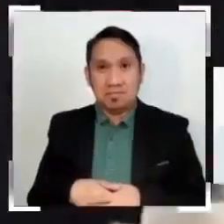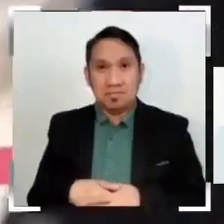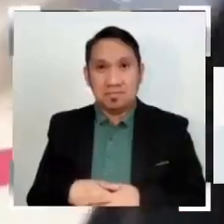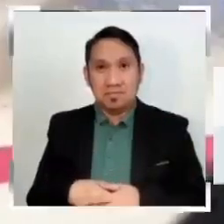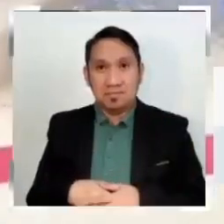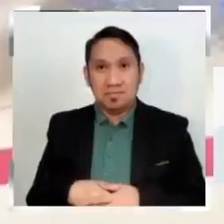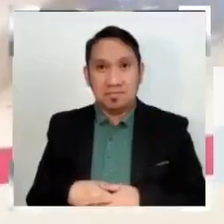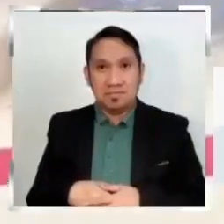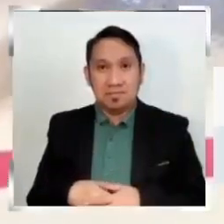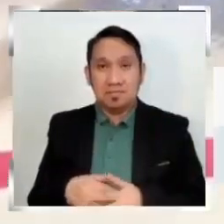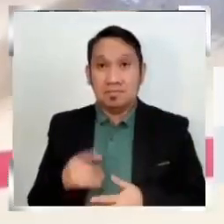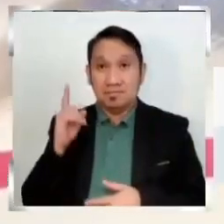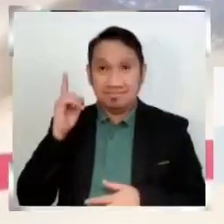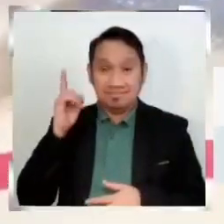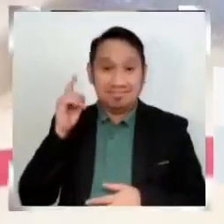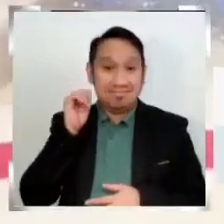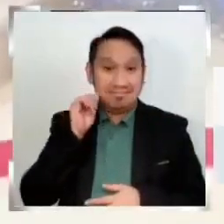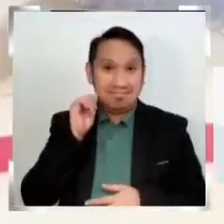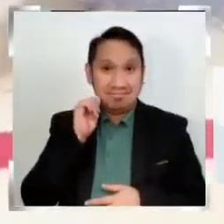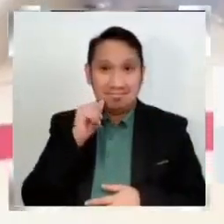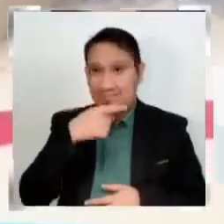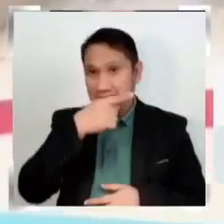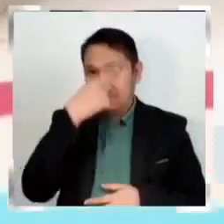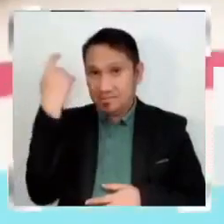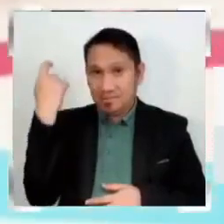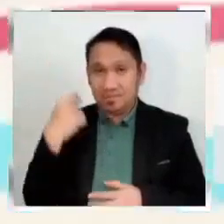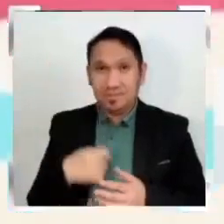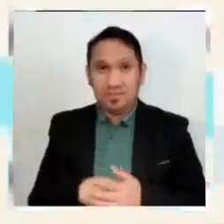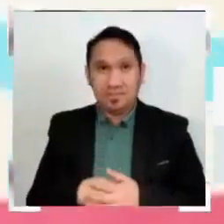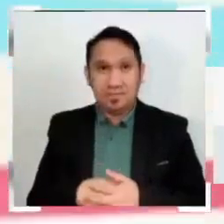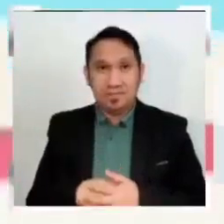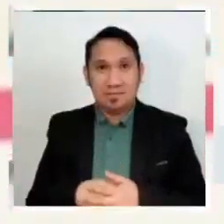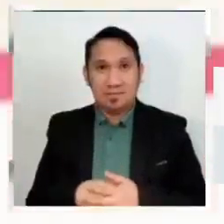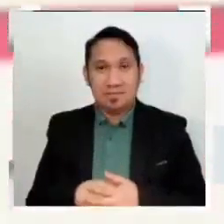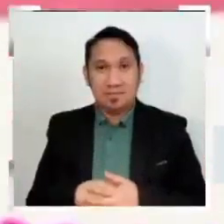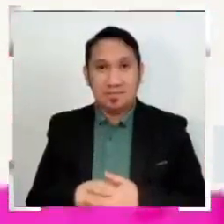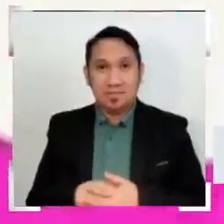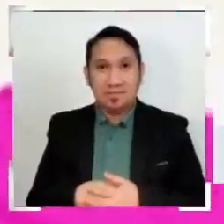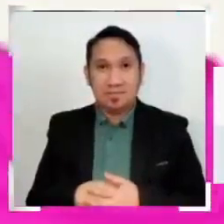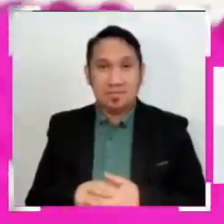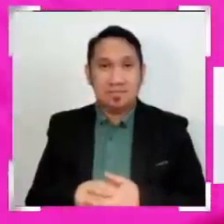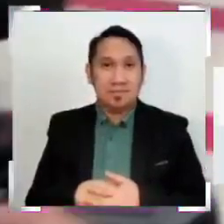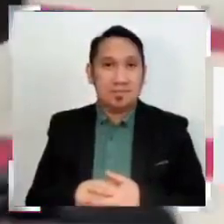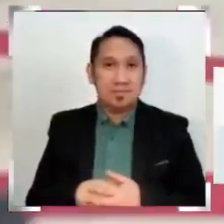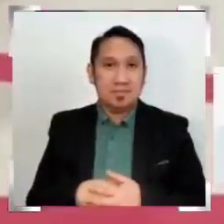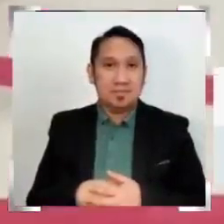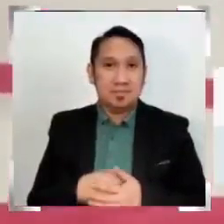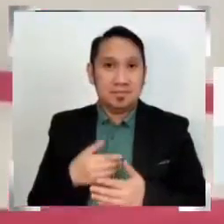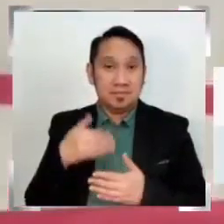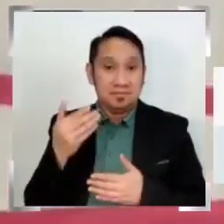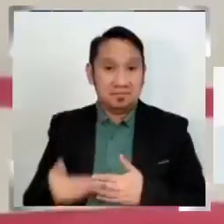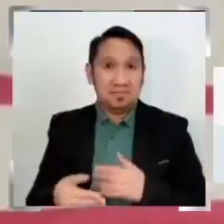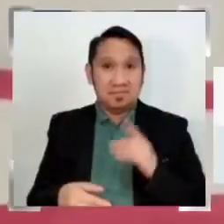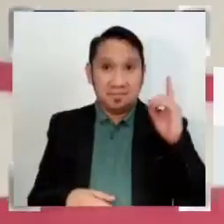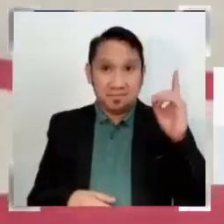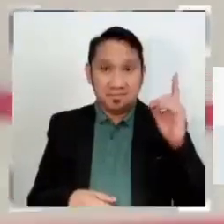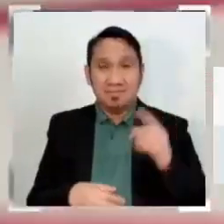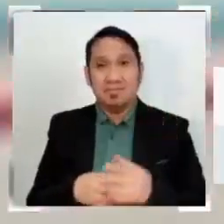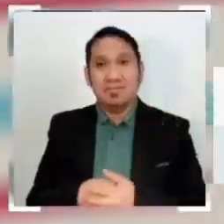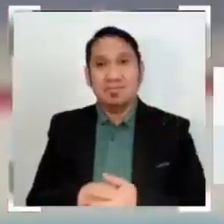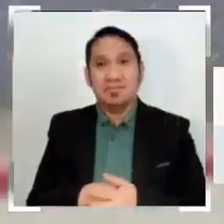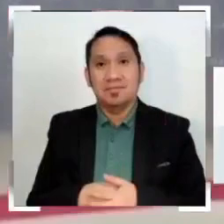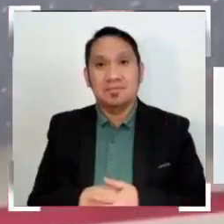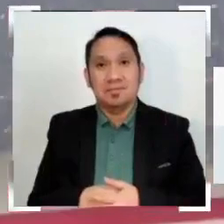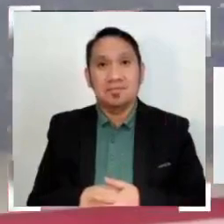Hilton. Rumampa rin with her jaw-dropping hot pink fit, si EGOT winner Viola Davis. Certified head turner naman